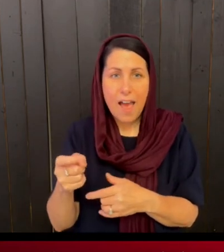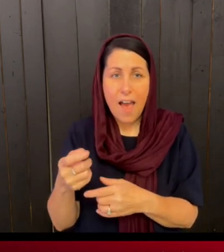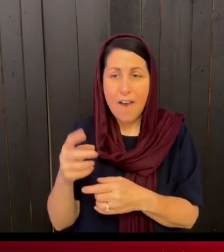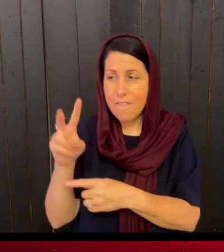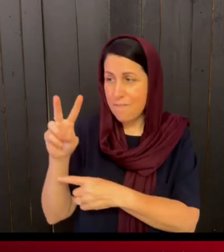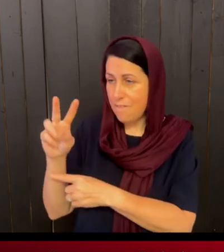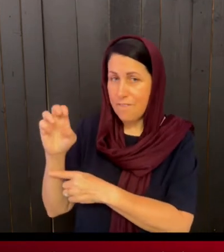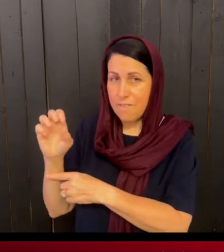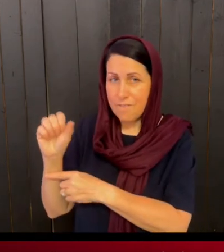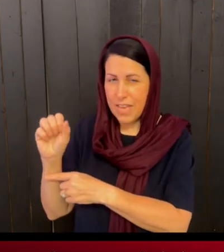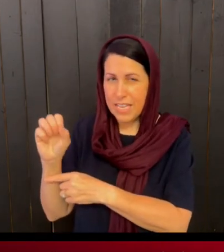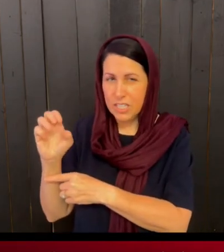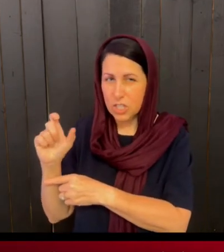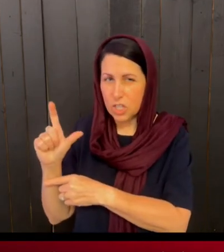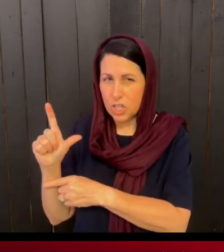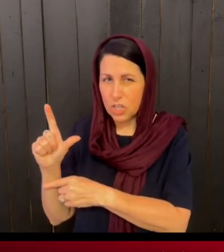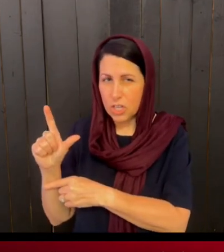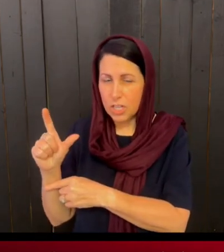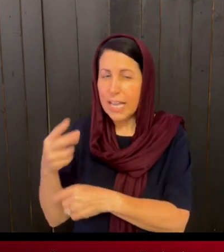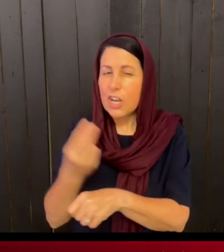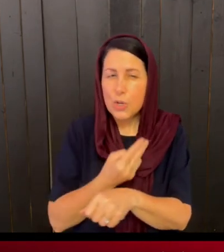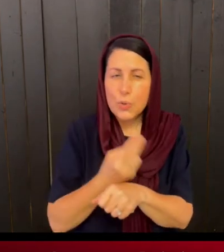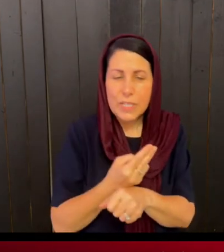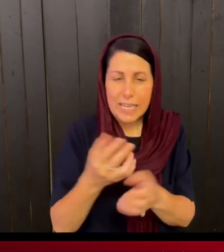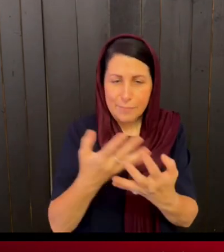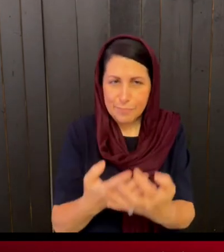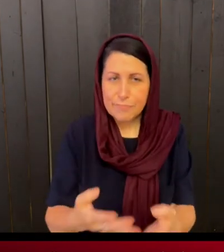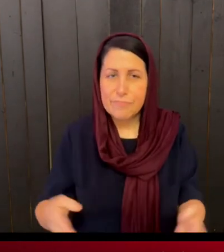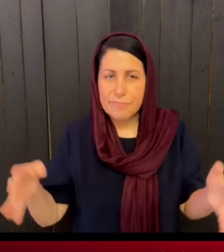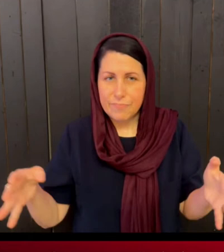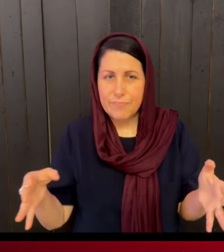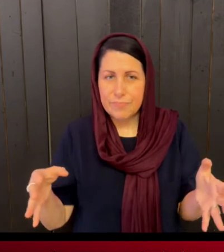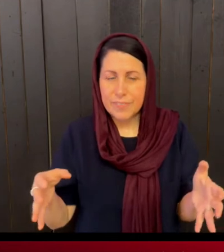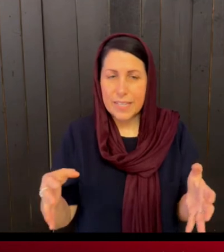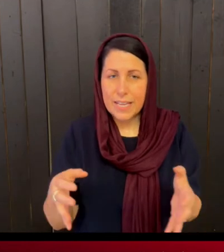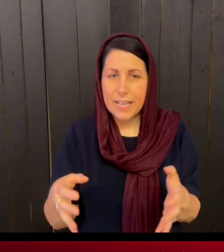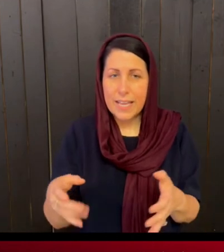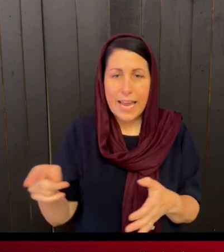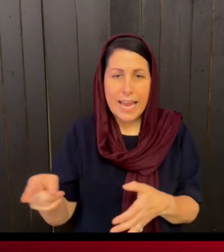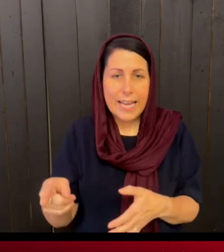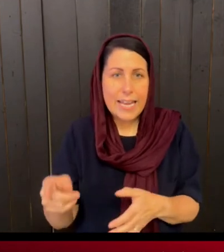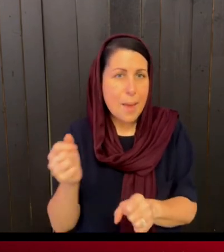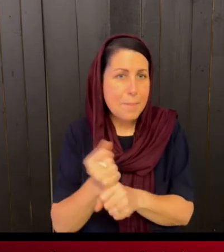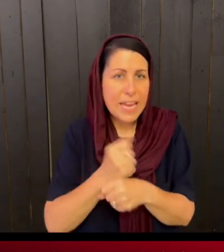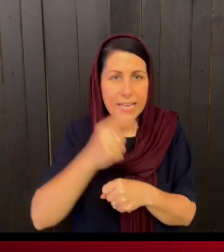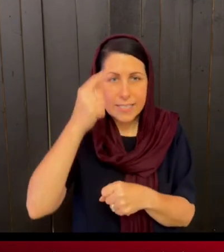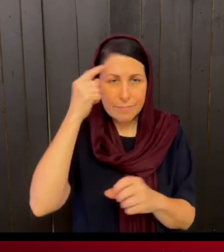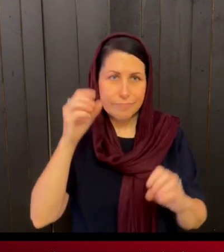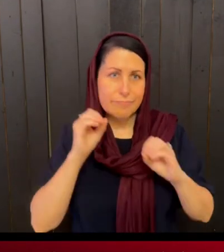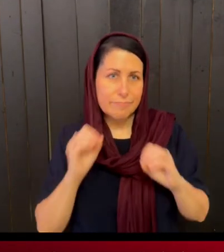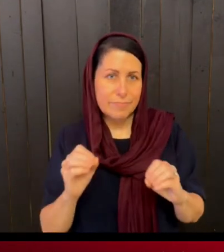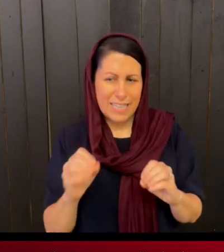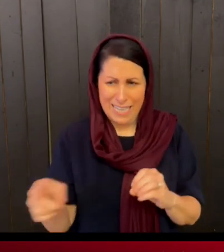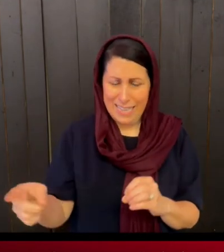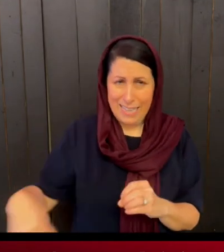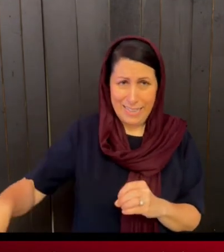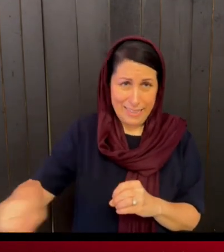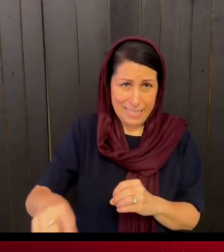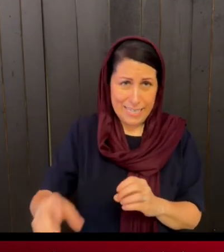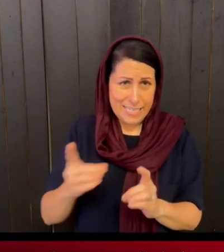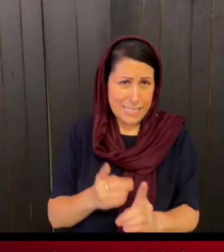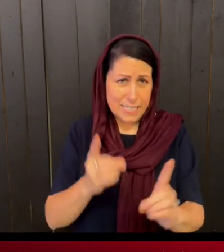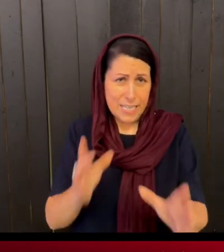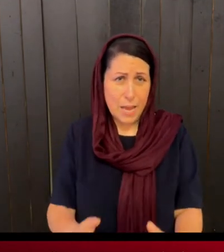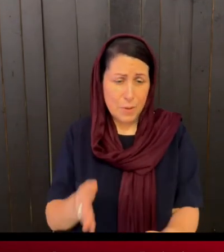that, what looked like silly thing to humans that didn't make any common sense. These were professional fishermen. I know you've probably